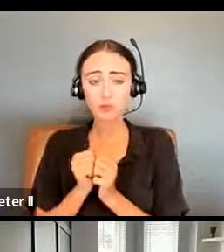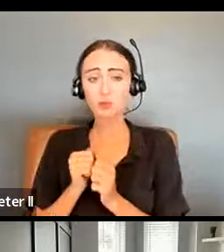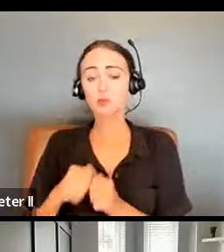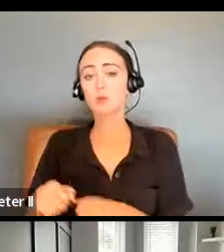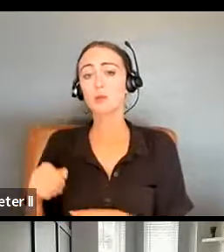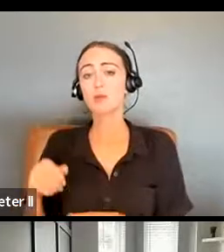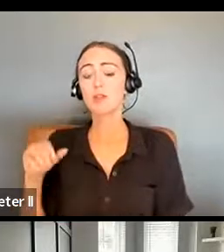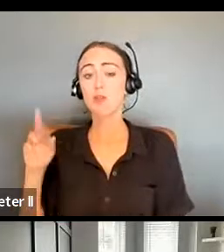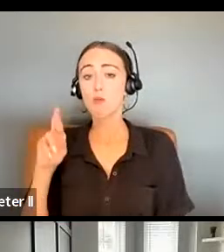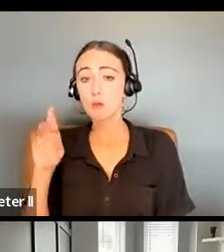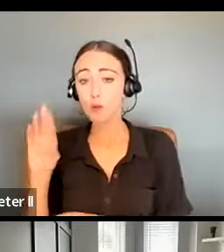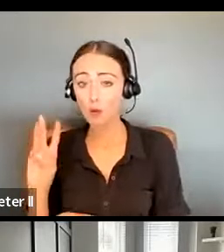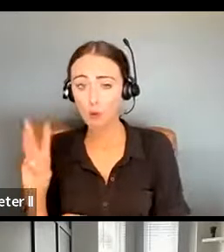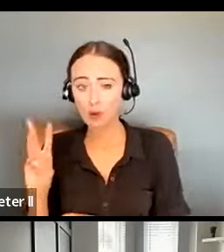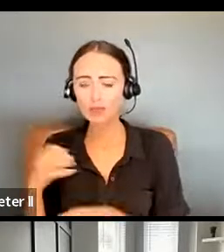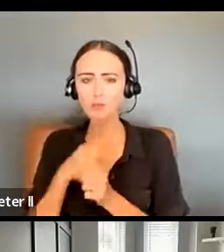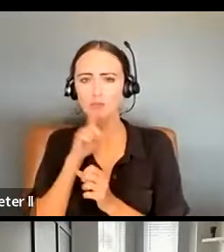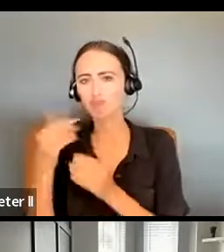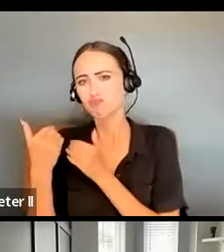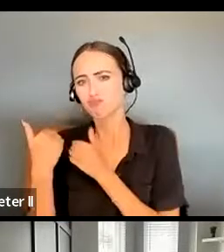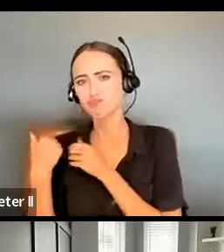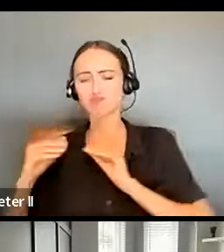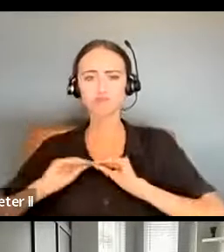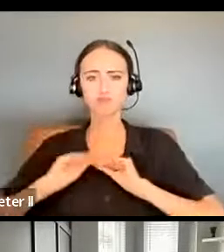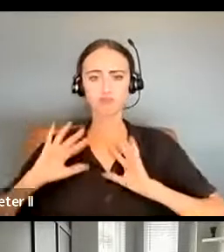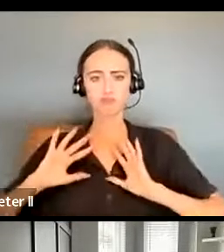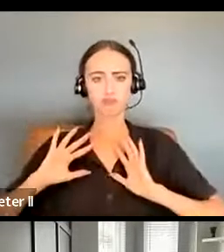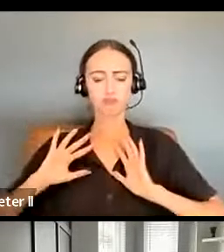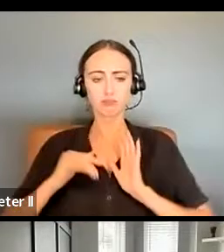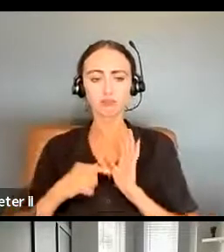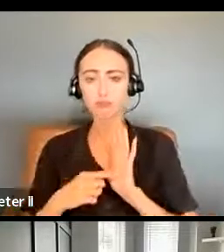Councilmember Robert White to ensure accountability and transparency in the